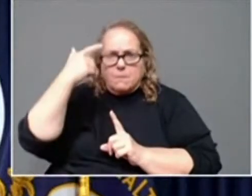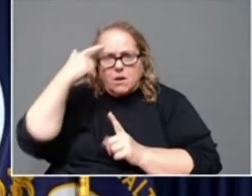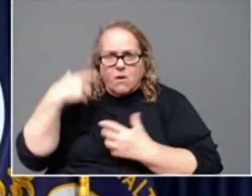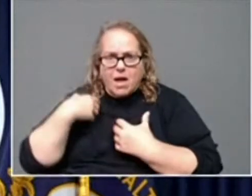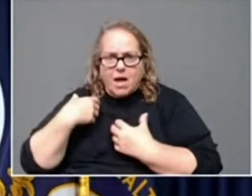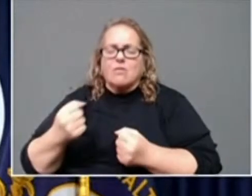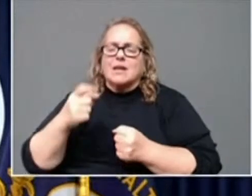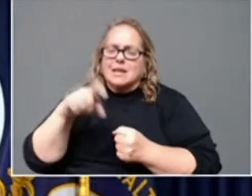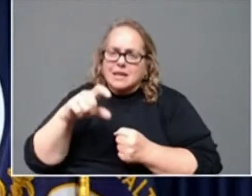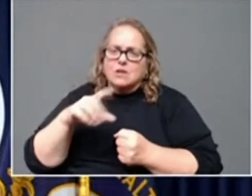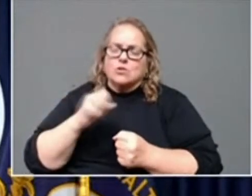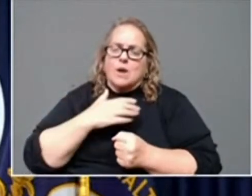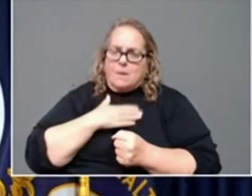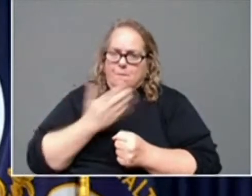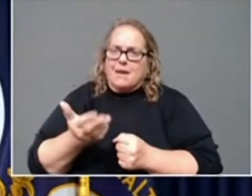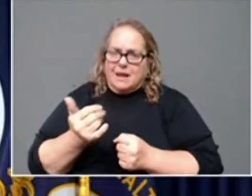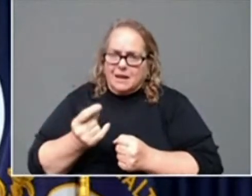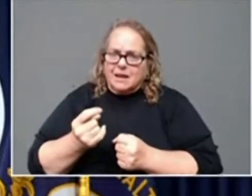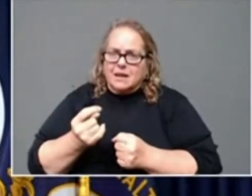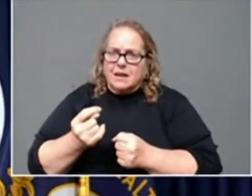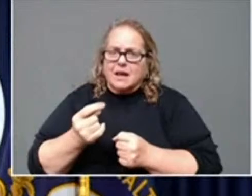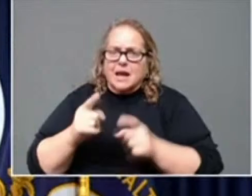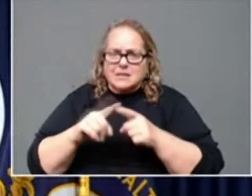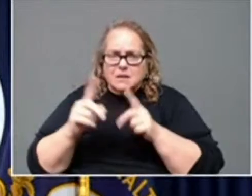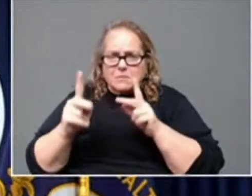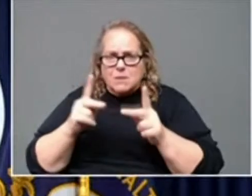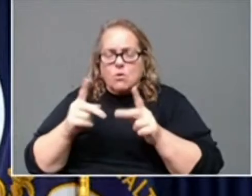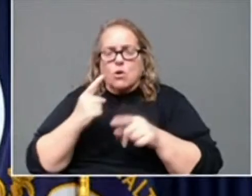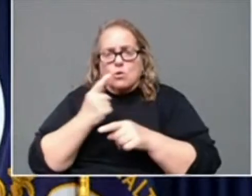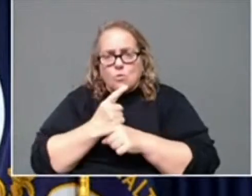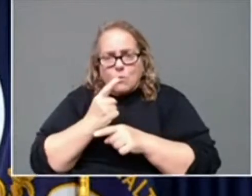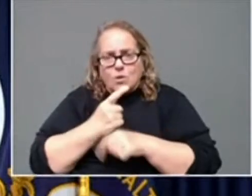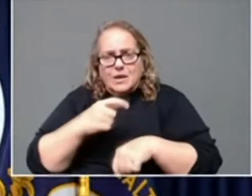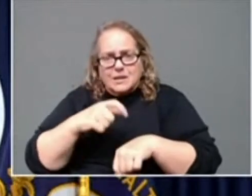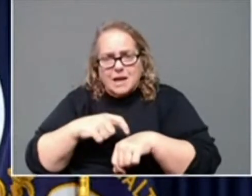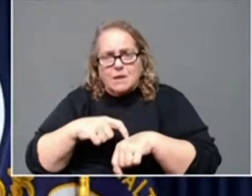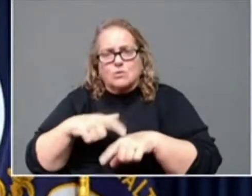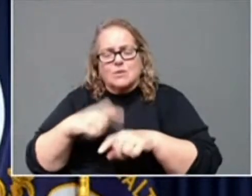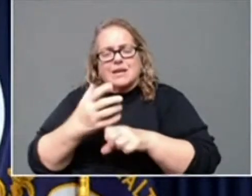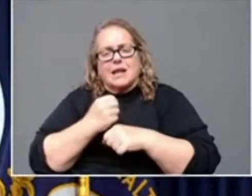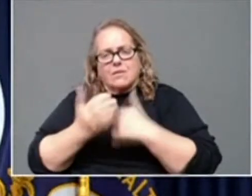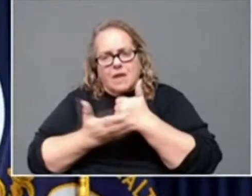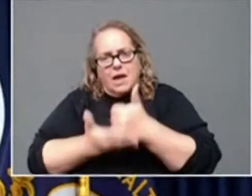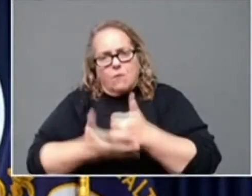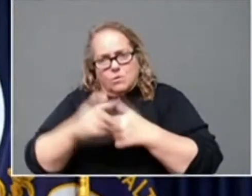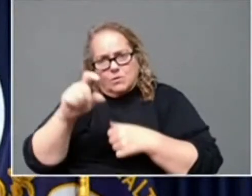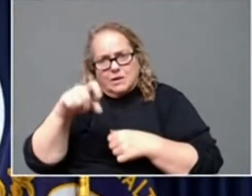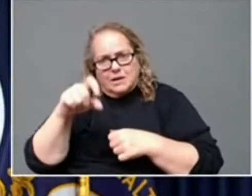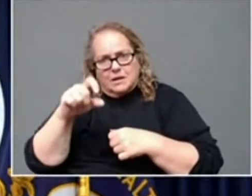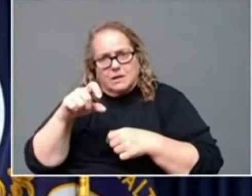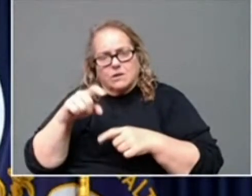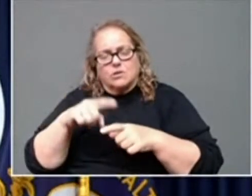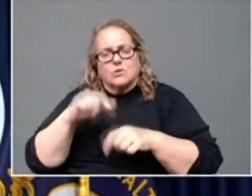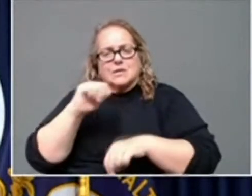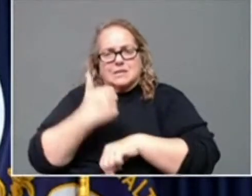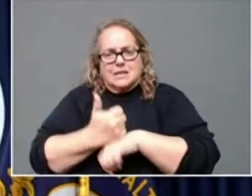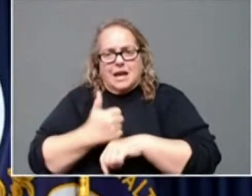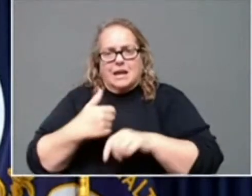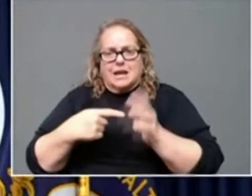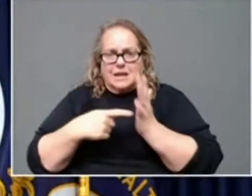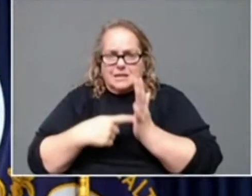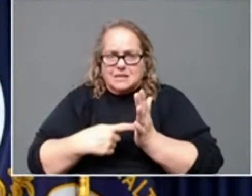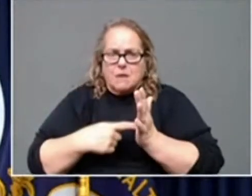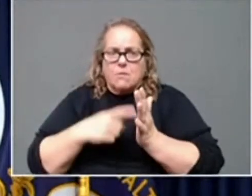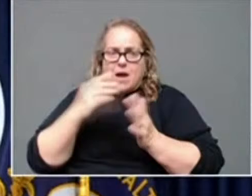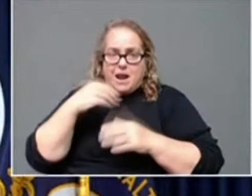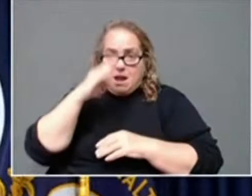people even, and then at the appropriate time to get the help and to set an example. And I know people